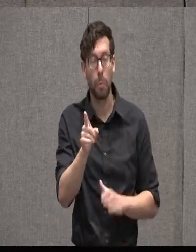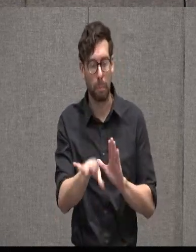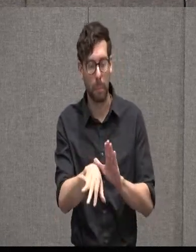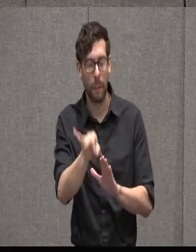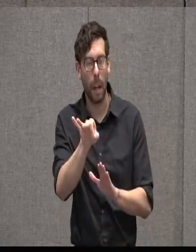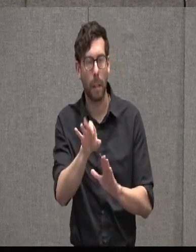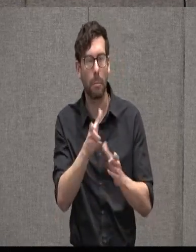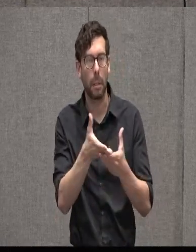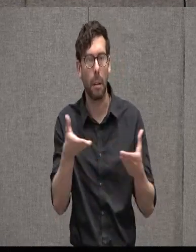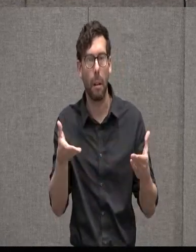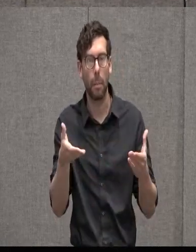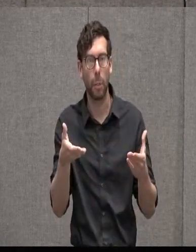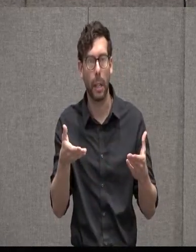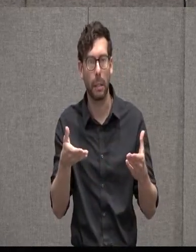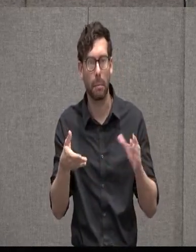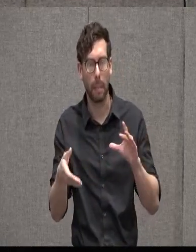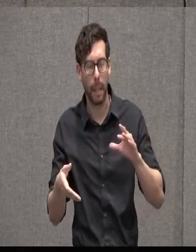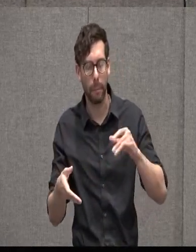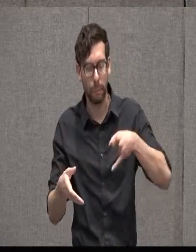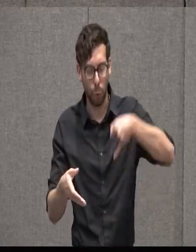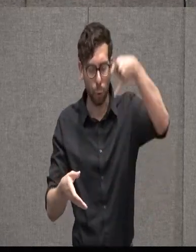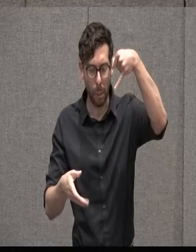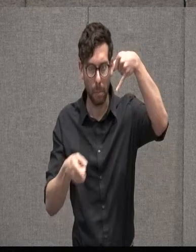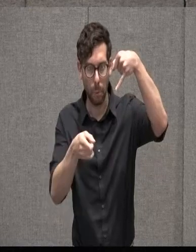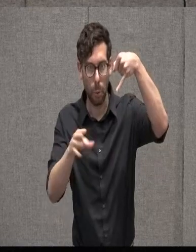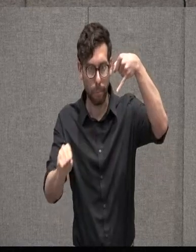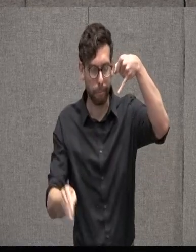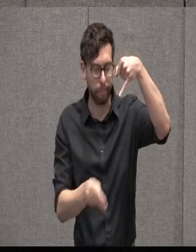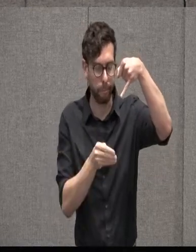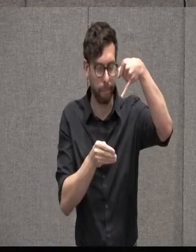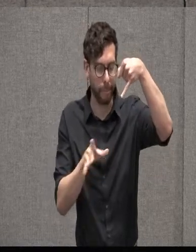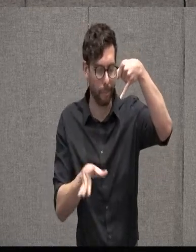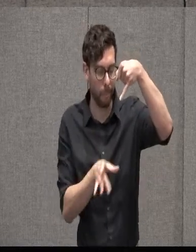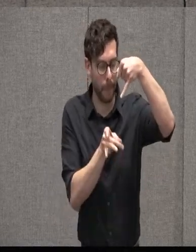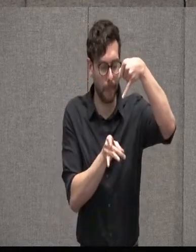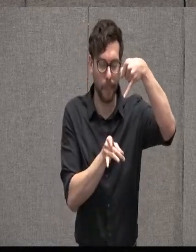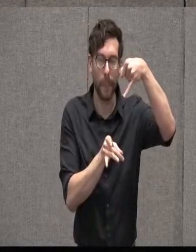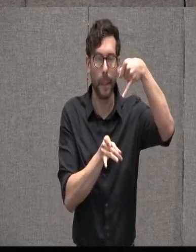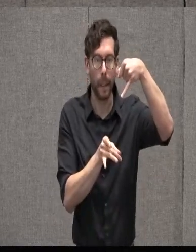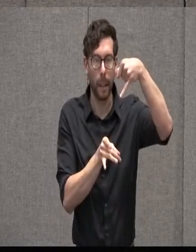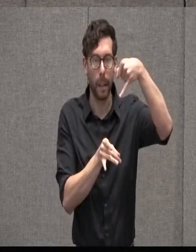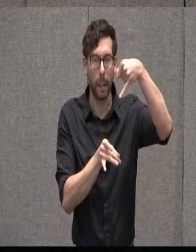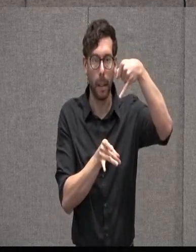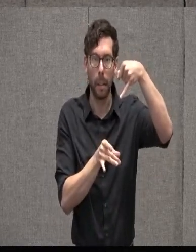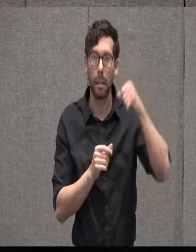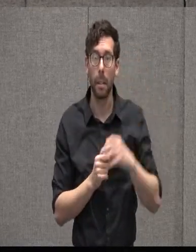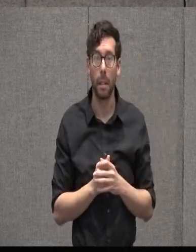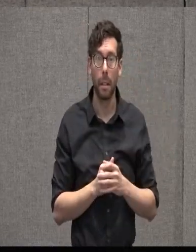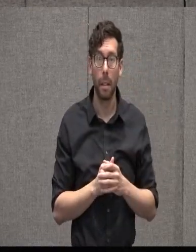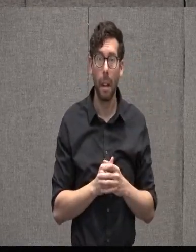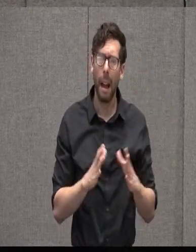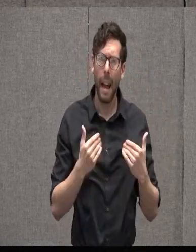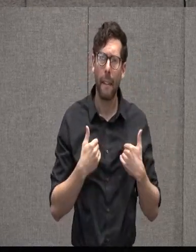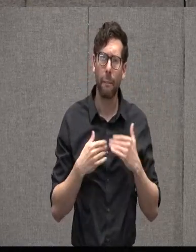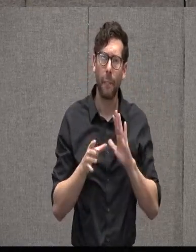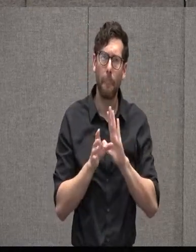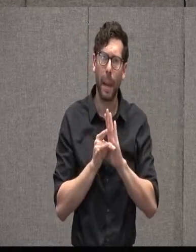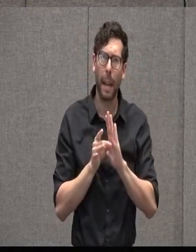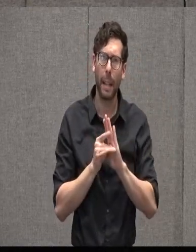And maybe there's an object where you are that you could attach some kind of string or